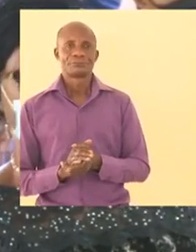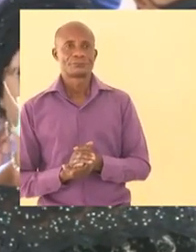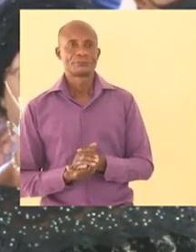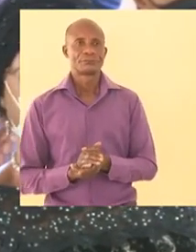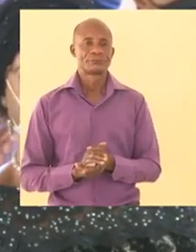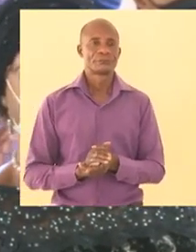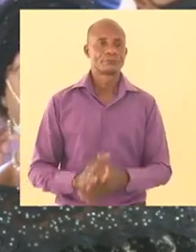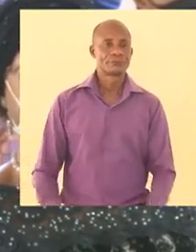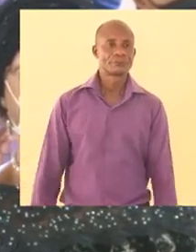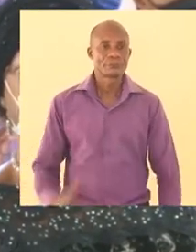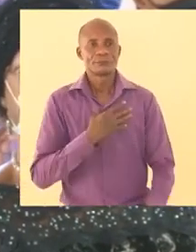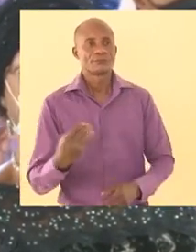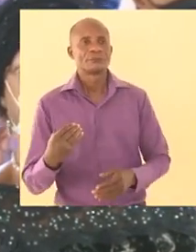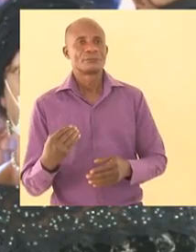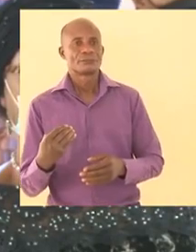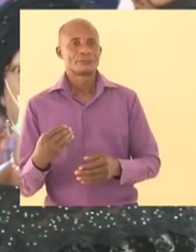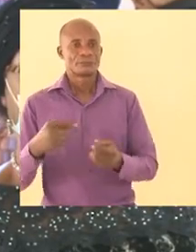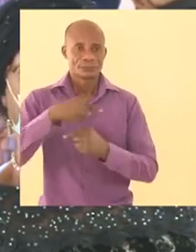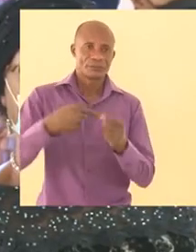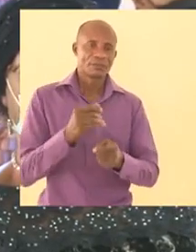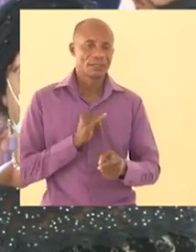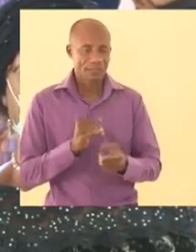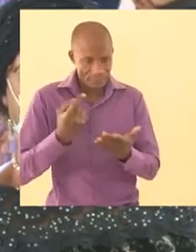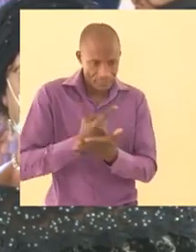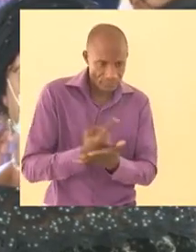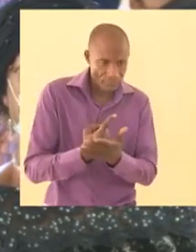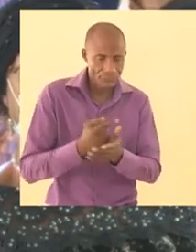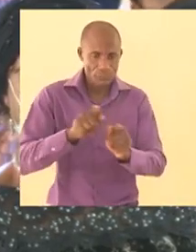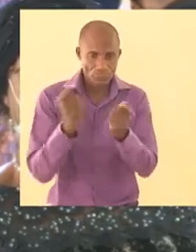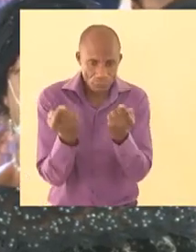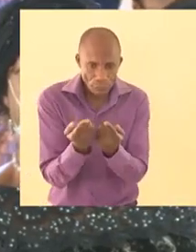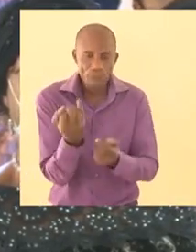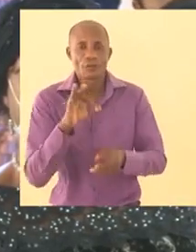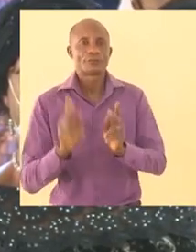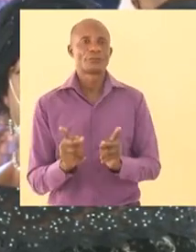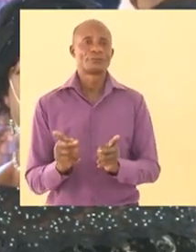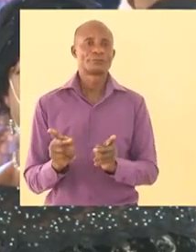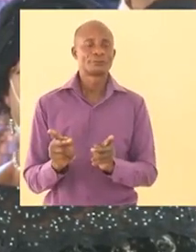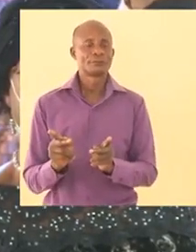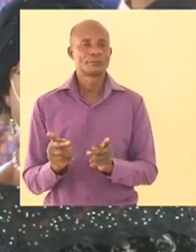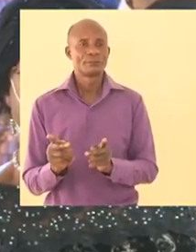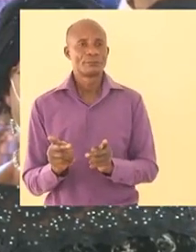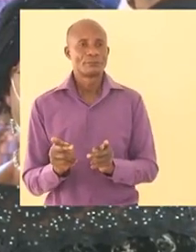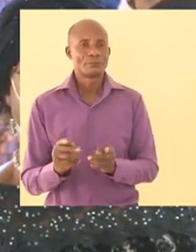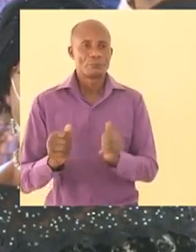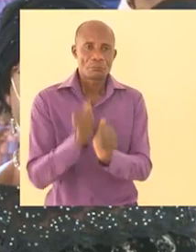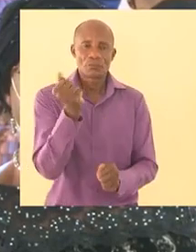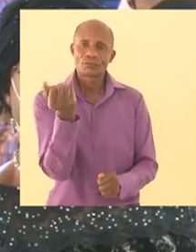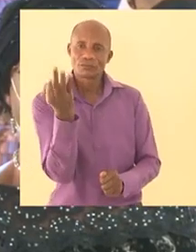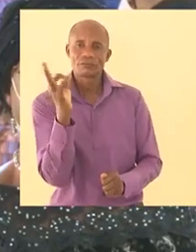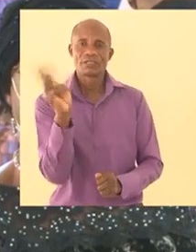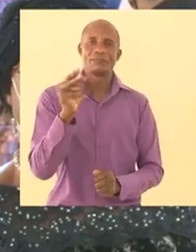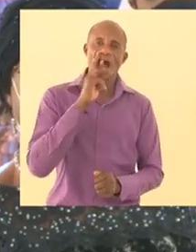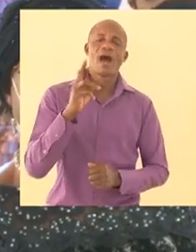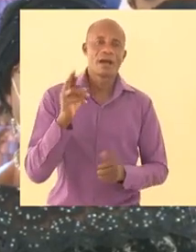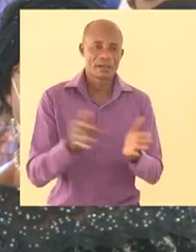die for man? And, you know, when I discuss with a group of people in school that we meet to discuss, and most of them are